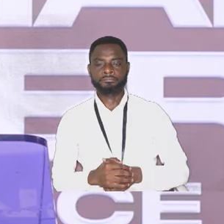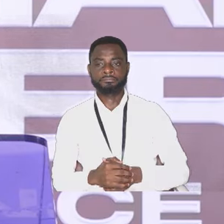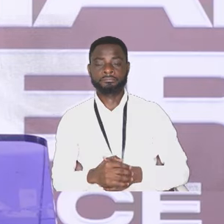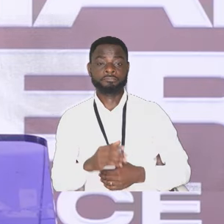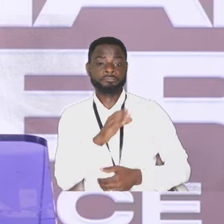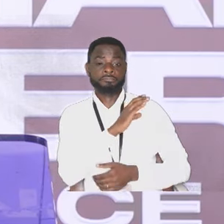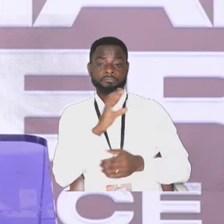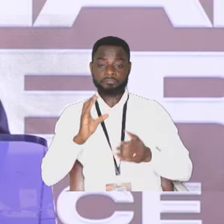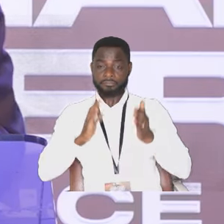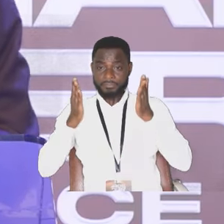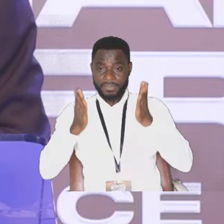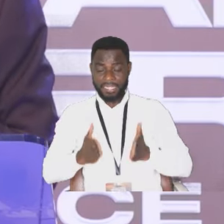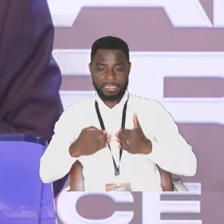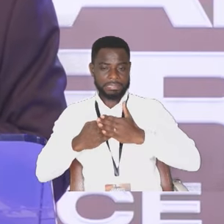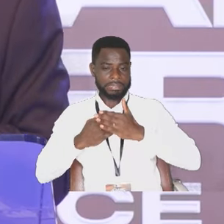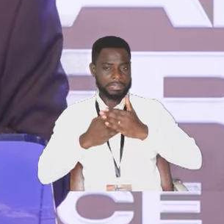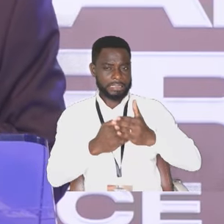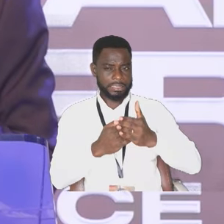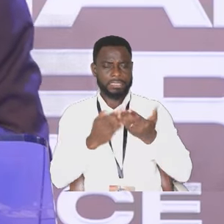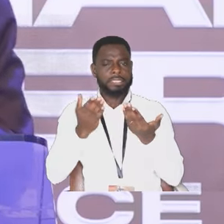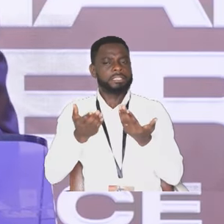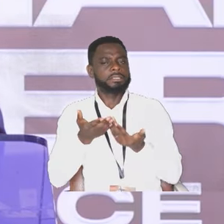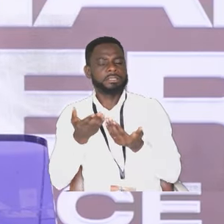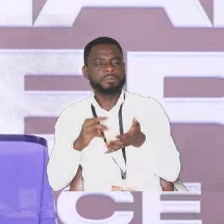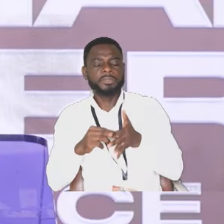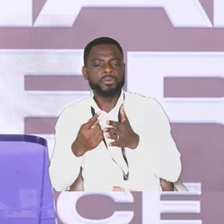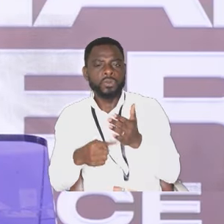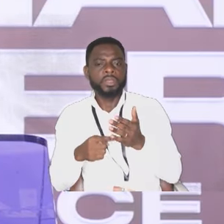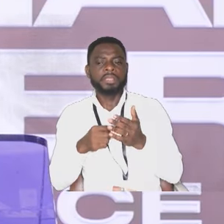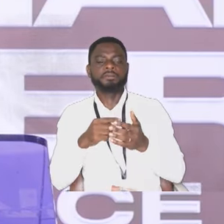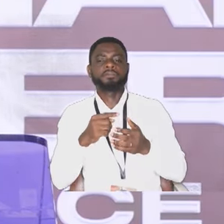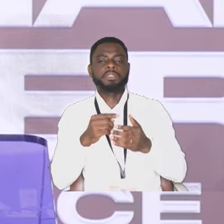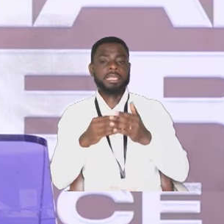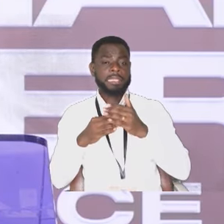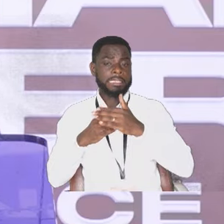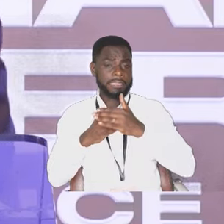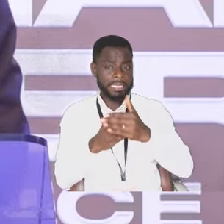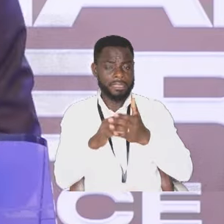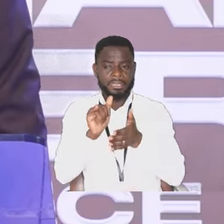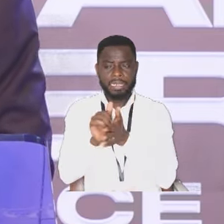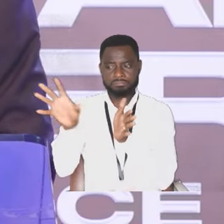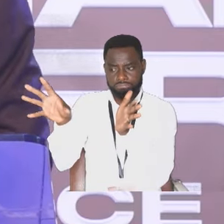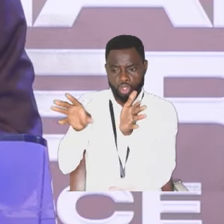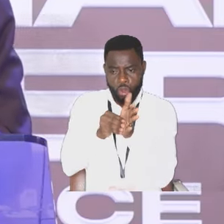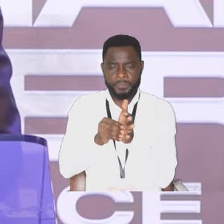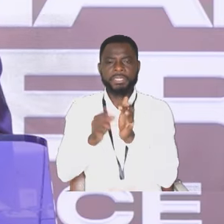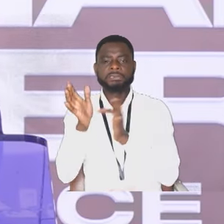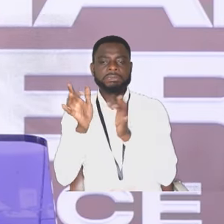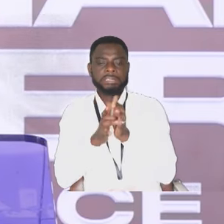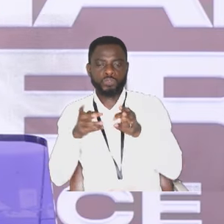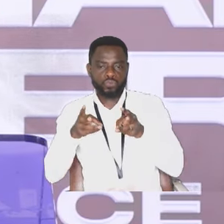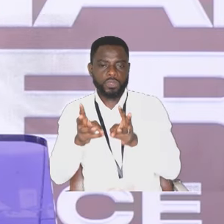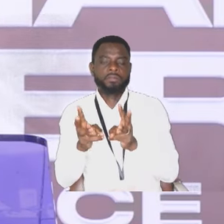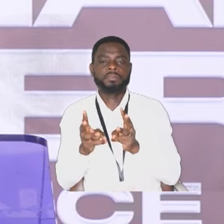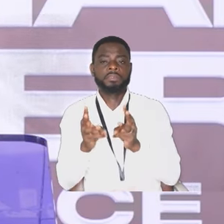Christian leadership is simply the kind of leadership that models the life and ministry of our Lord Jesus Christ. Jesus is